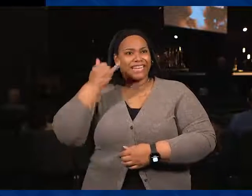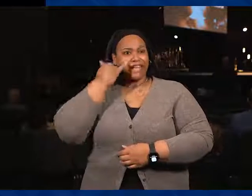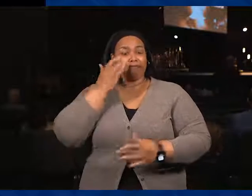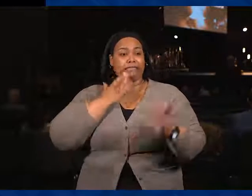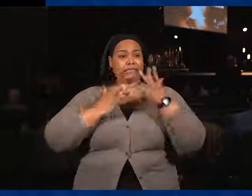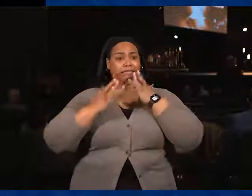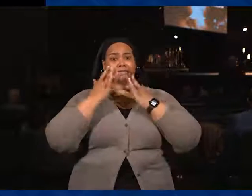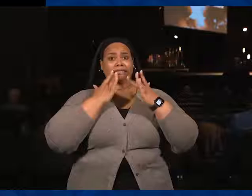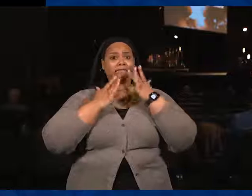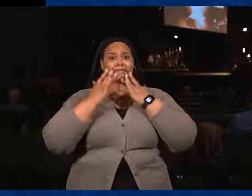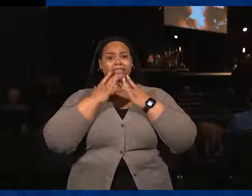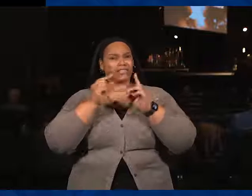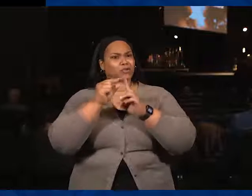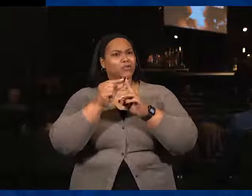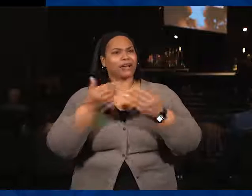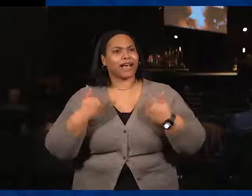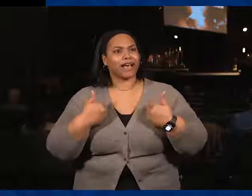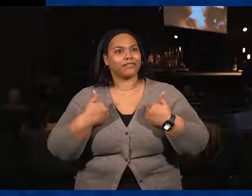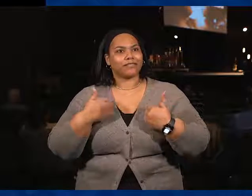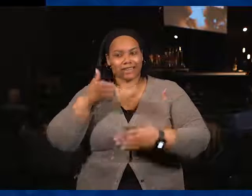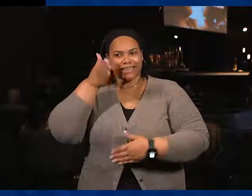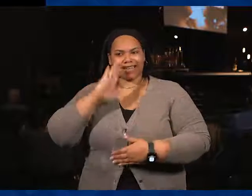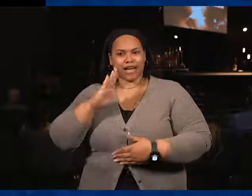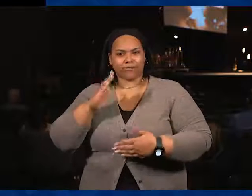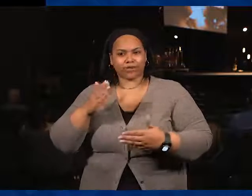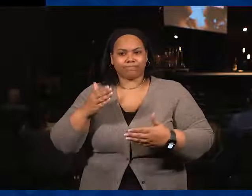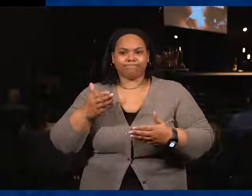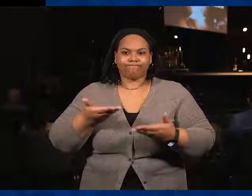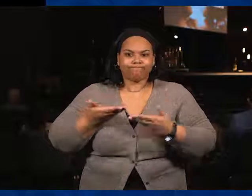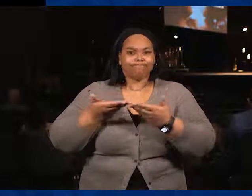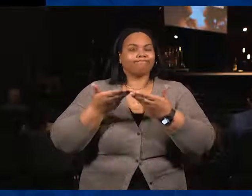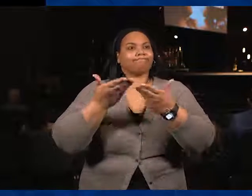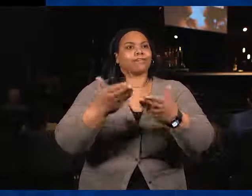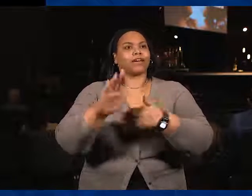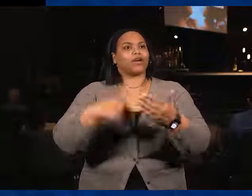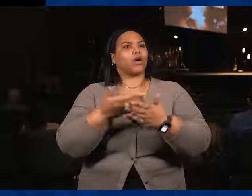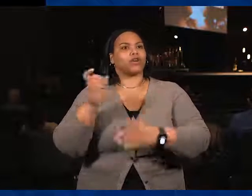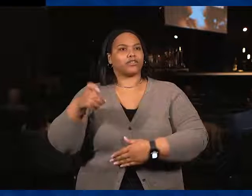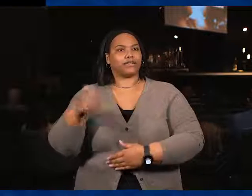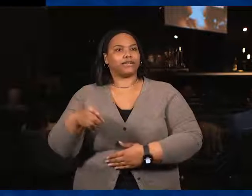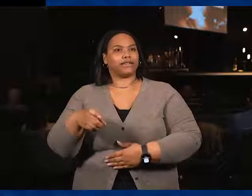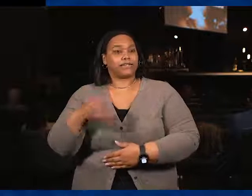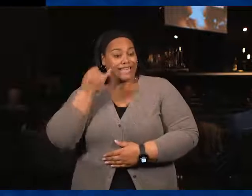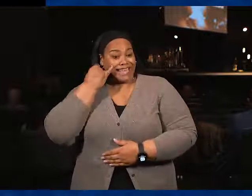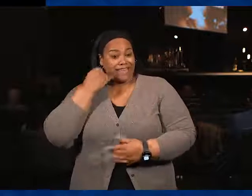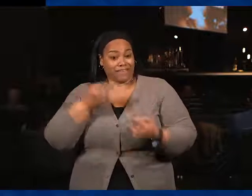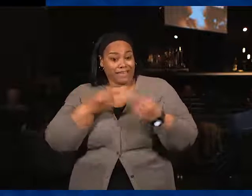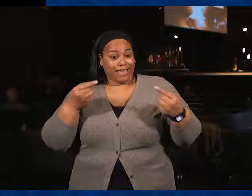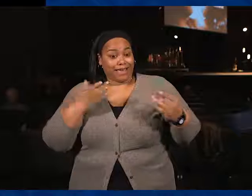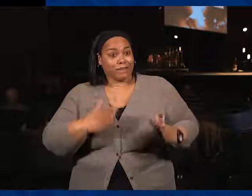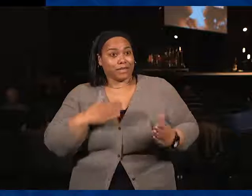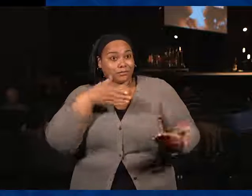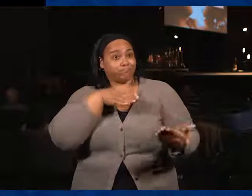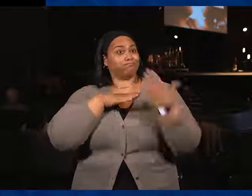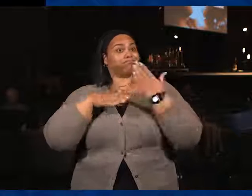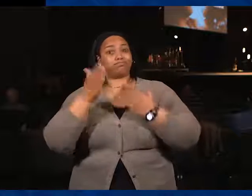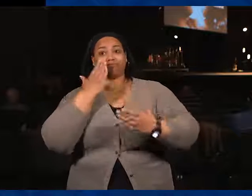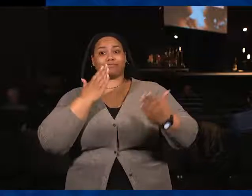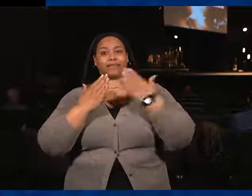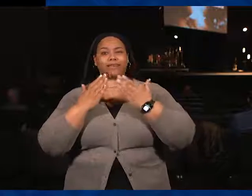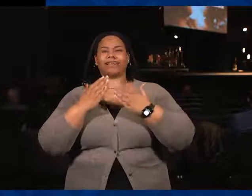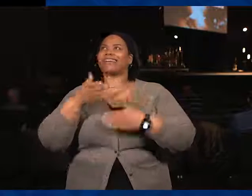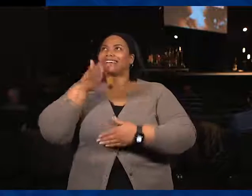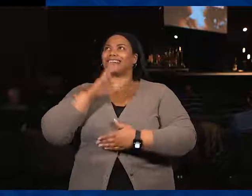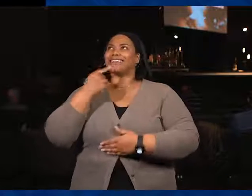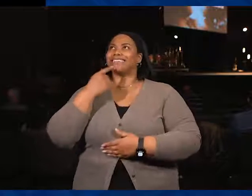shall supply all of your needs. If you got enemies, don't sweat it. He says, I will prepare a table before you in the presence